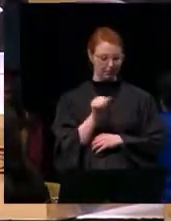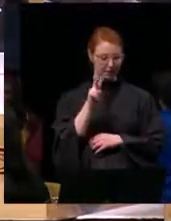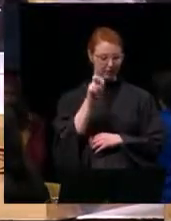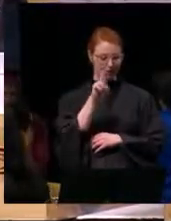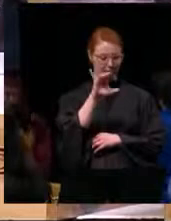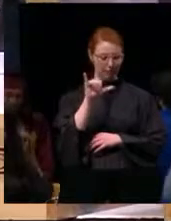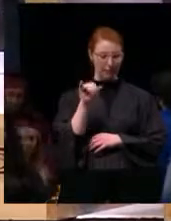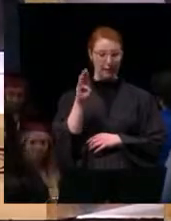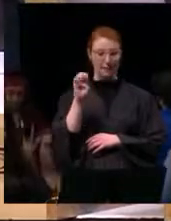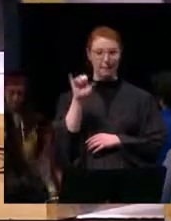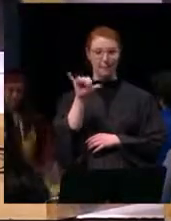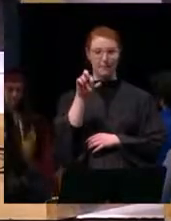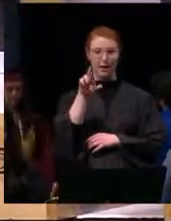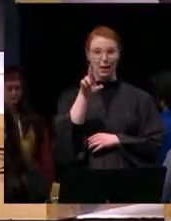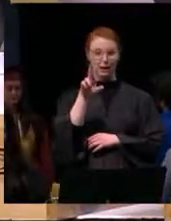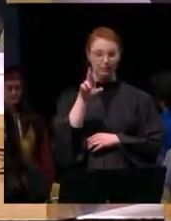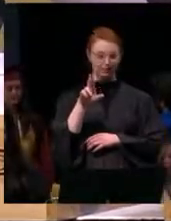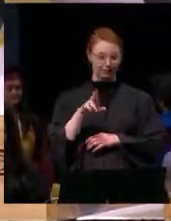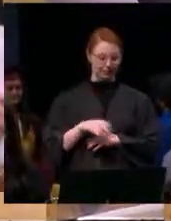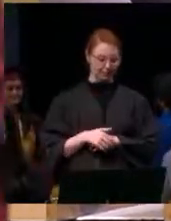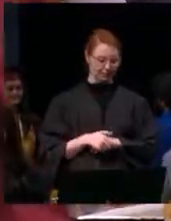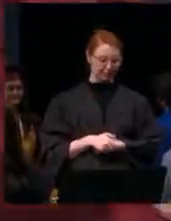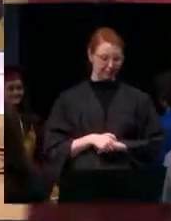Avery Beyer.